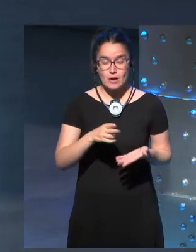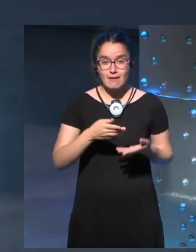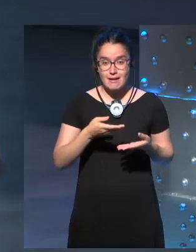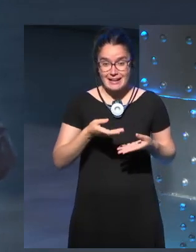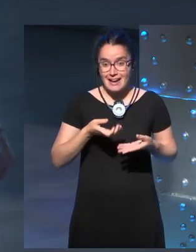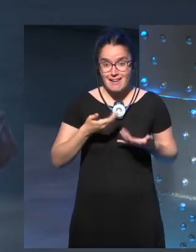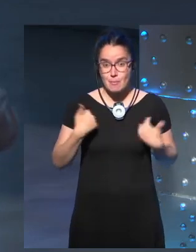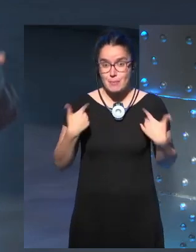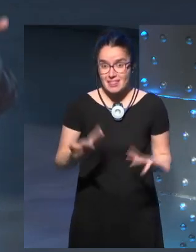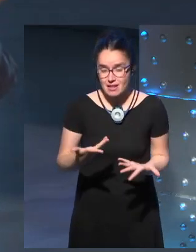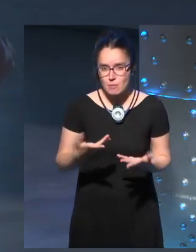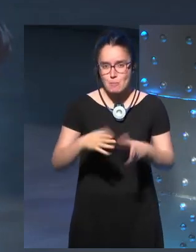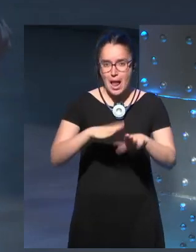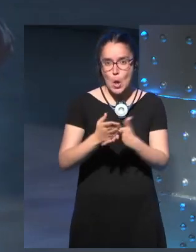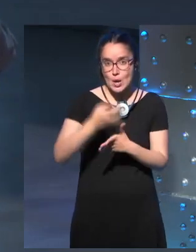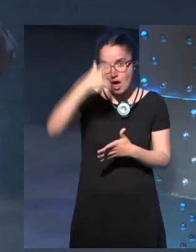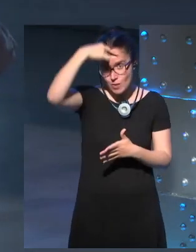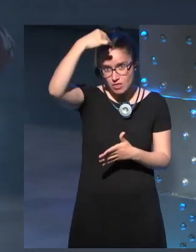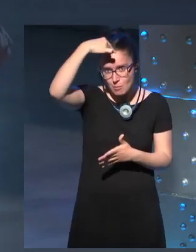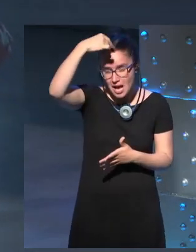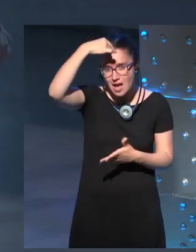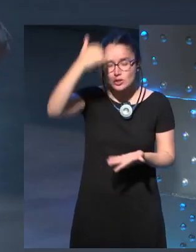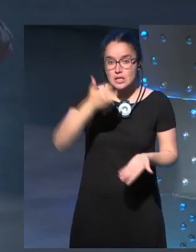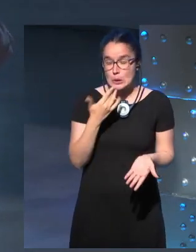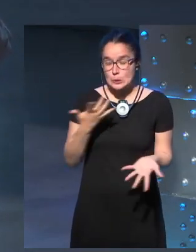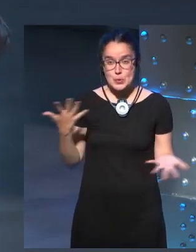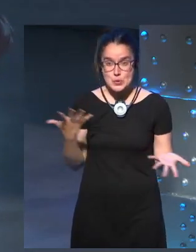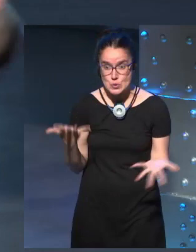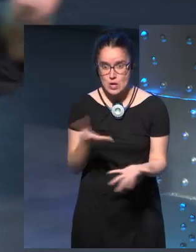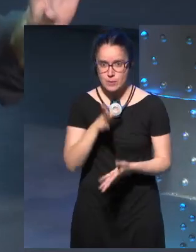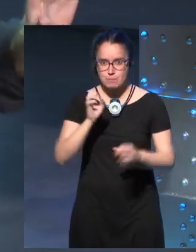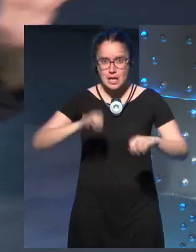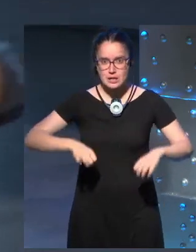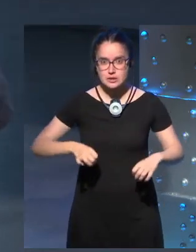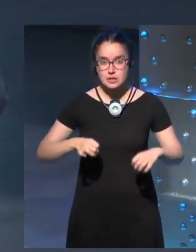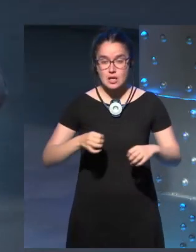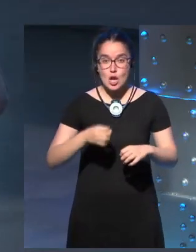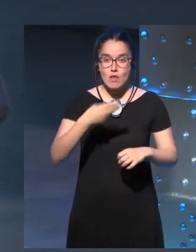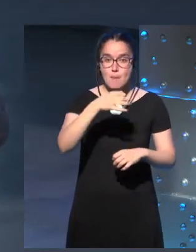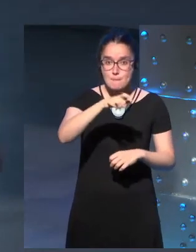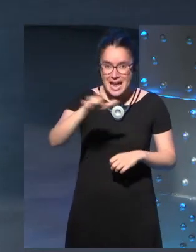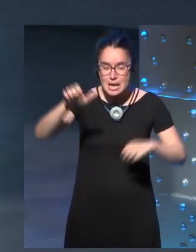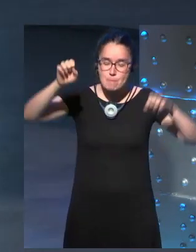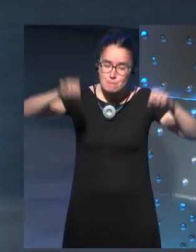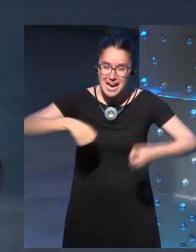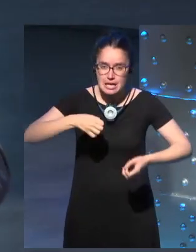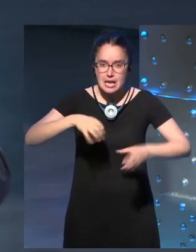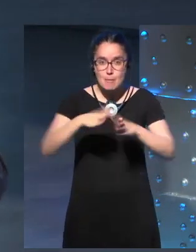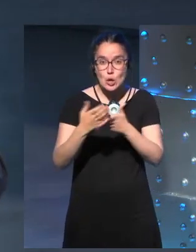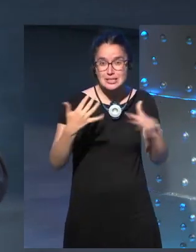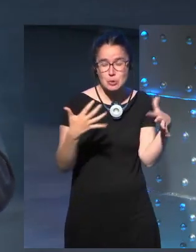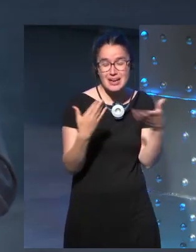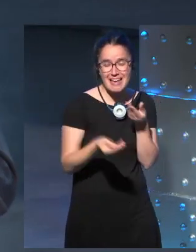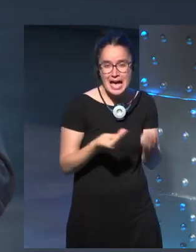it's a shot from Gareth Bale. Okay, the ball is moving, but You know, it's elementary,